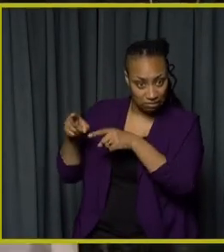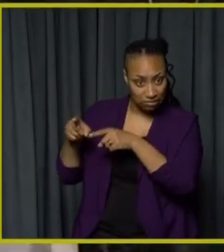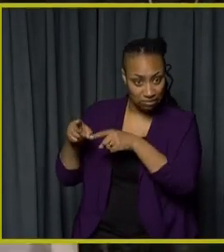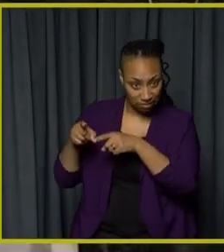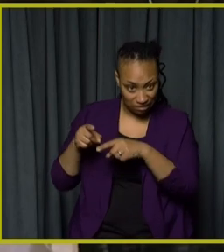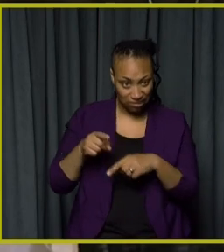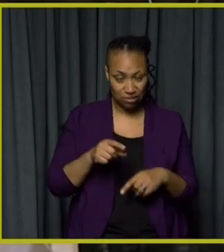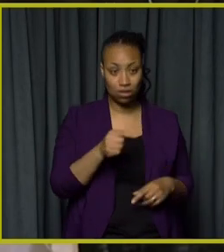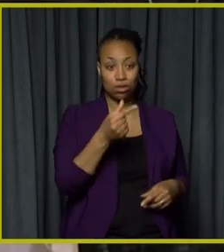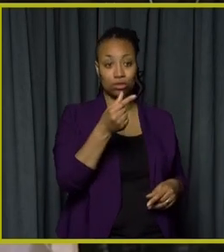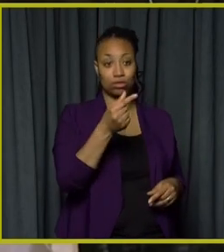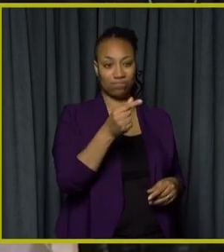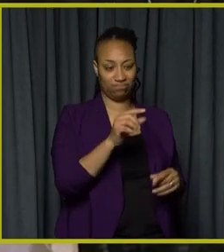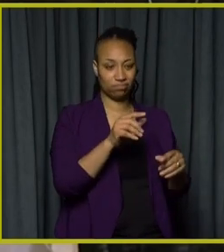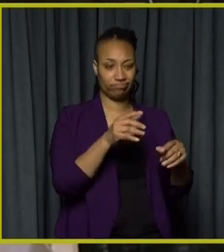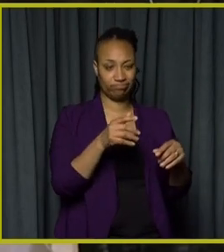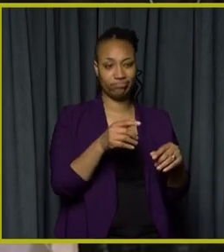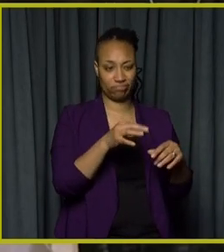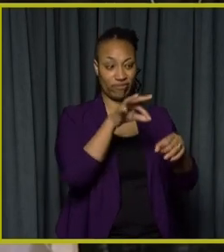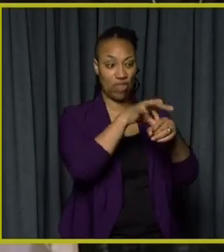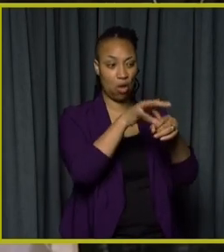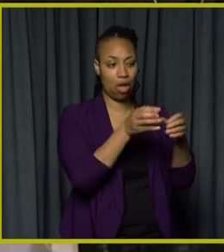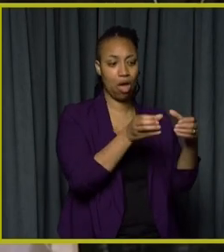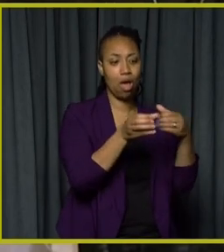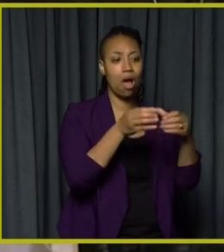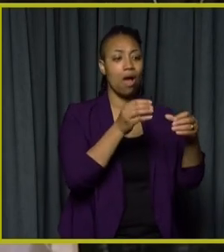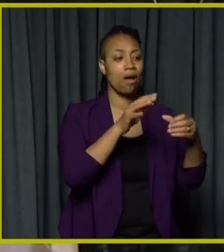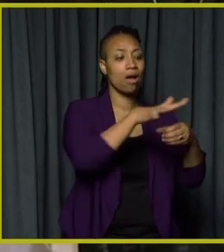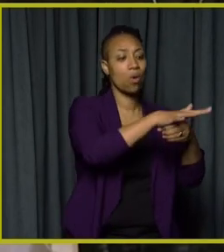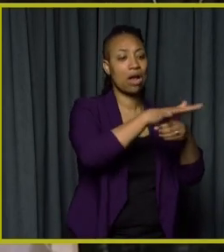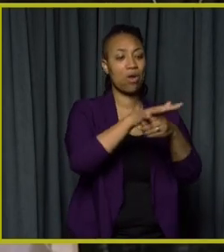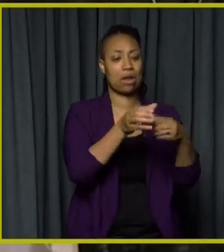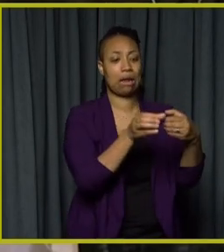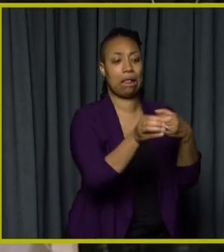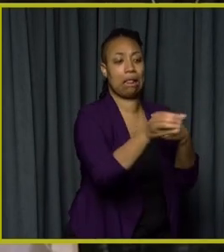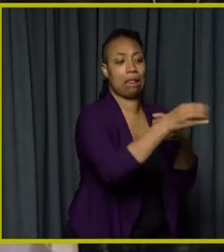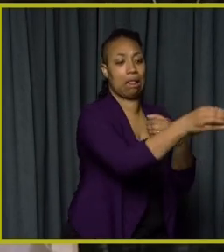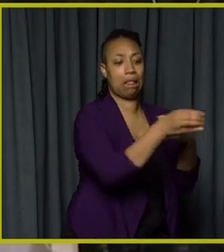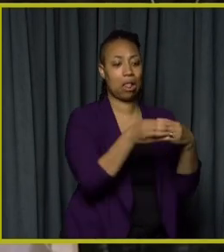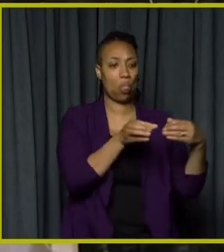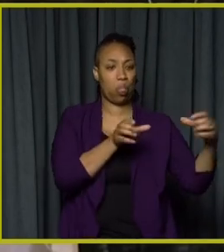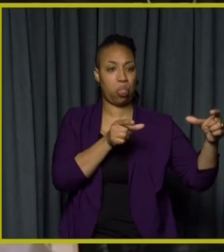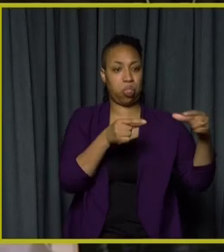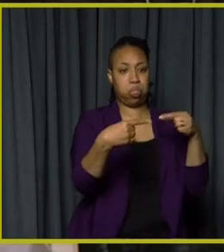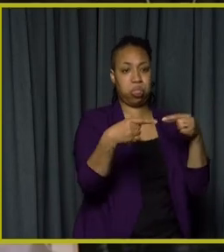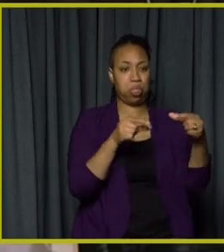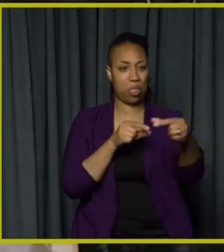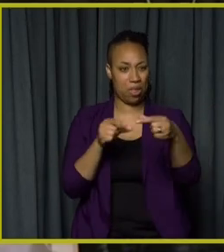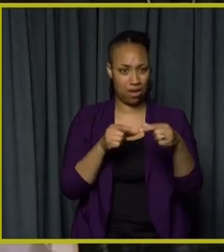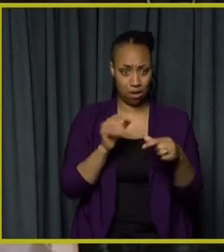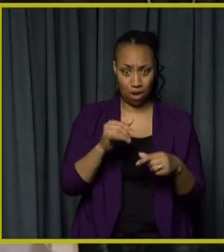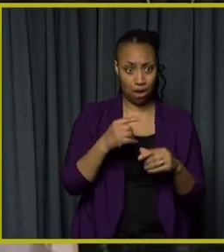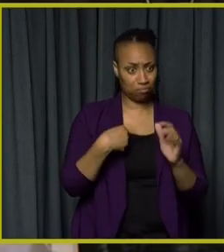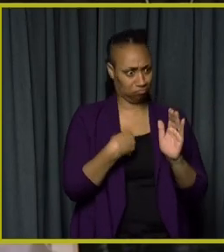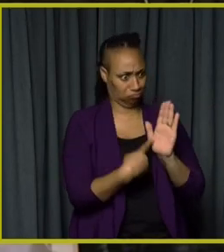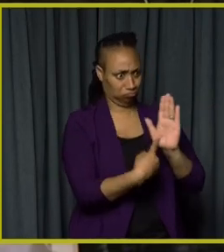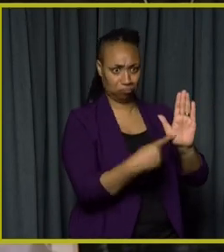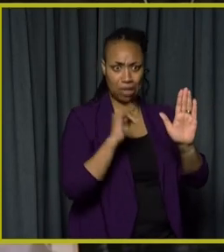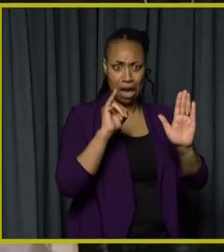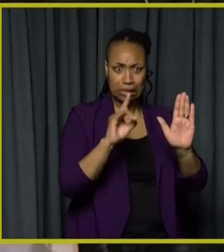I don't see the difference between racist photo ID laws and a poll tax.